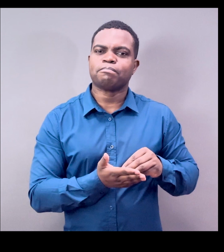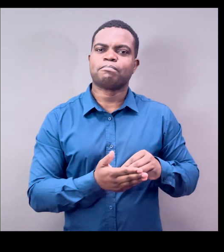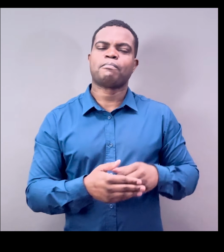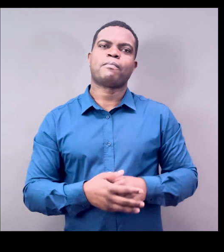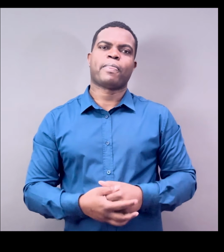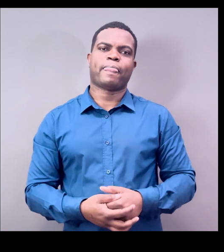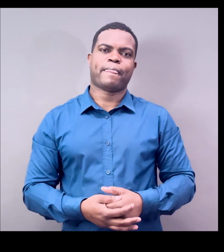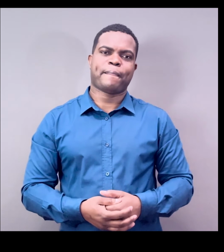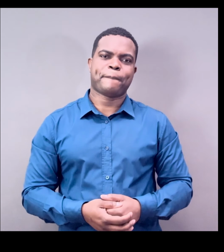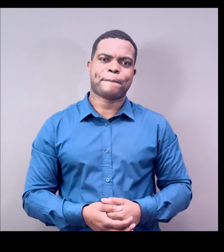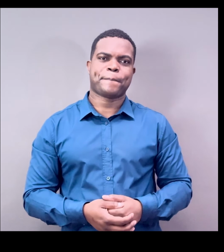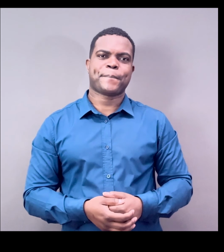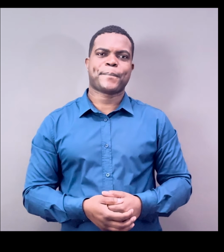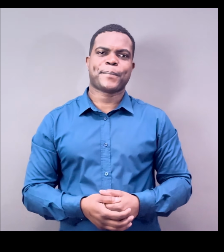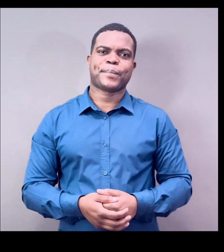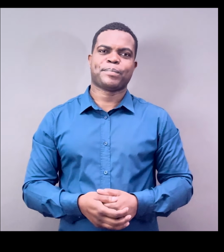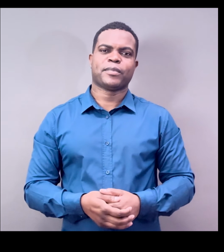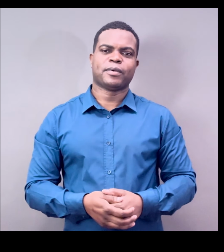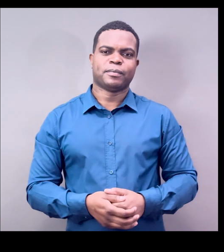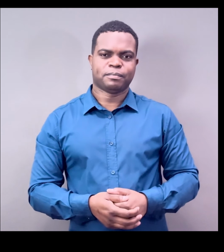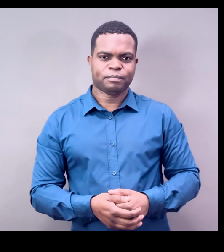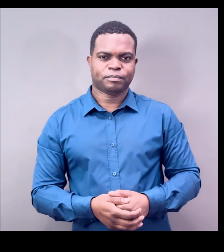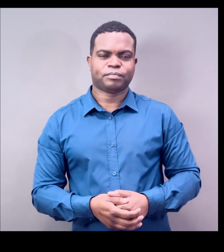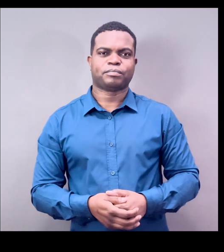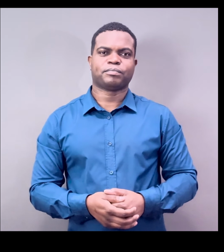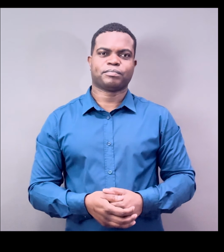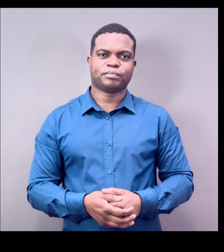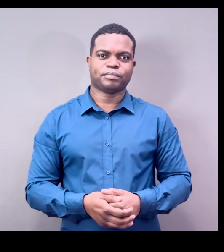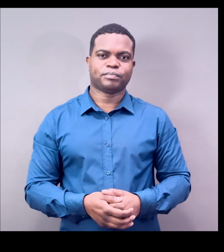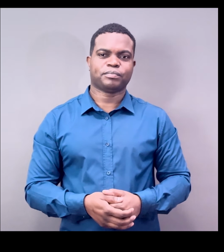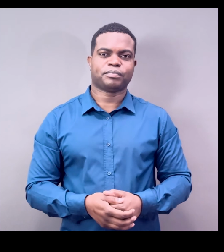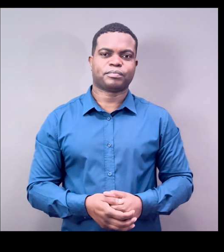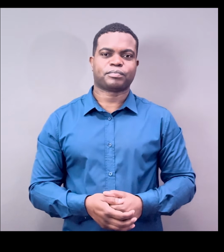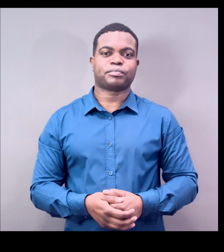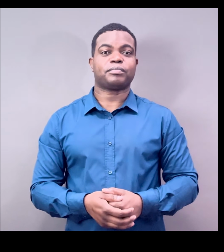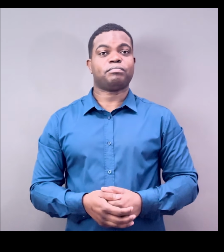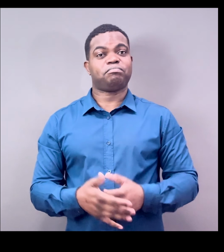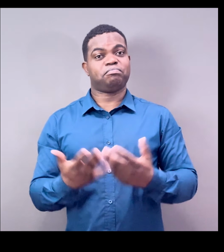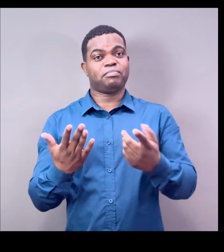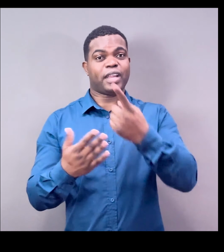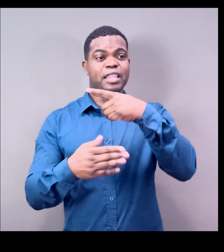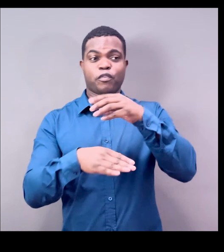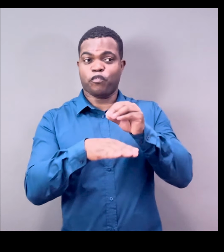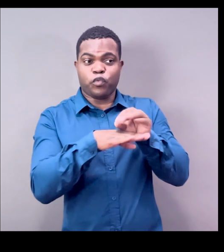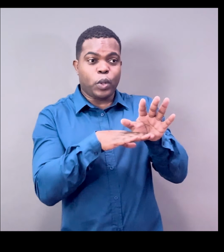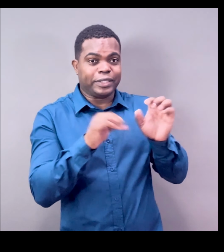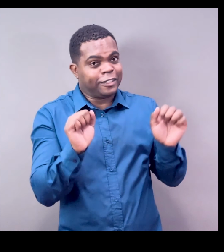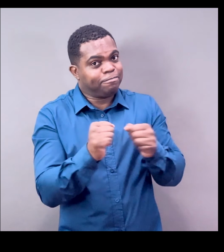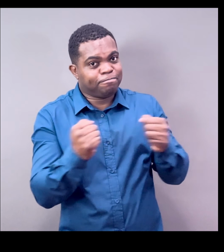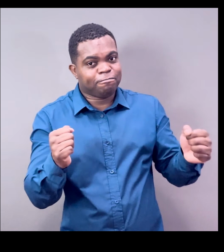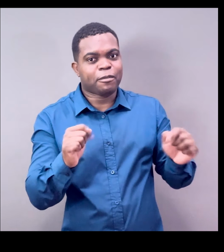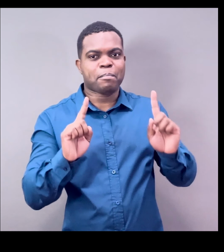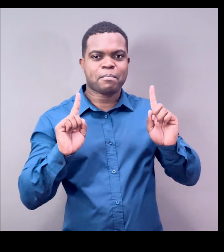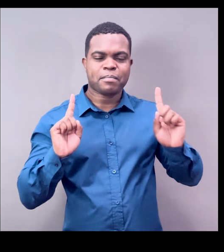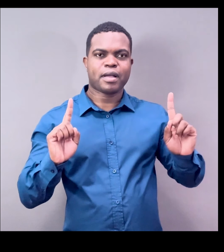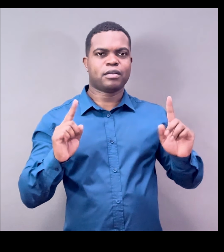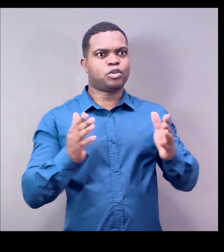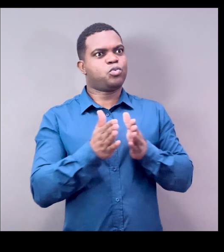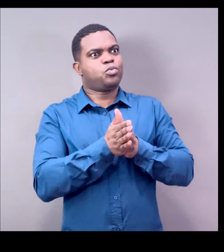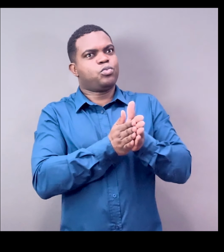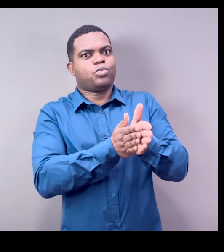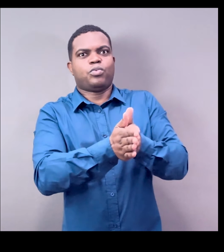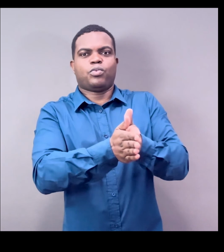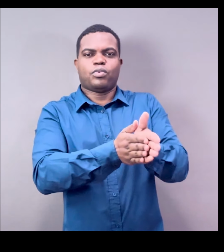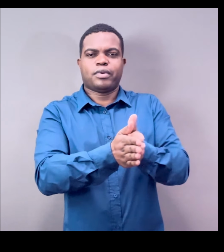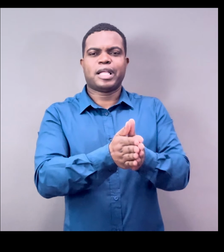that community engagement effort, even though they don't have that influence. But because of their high interest,